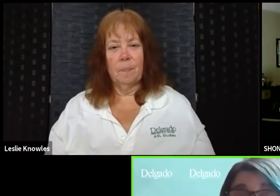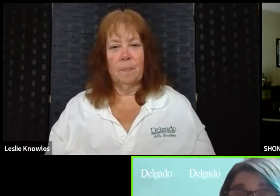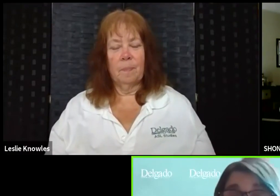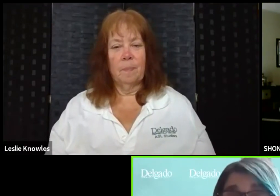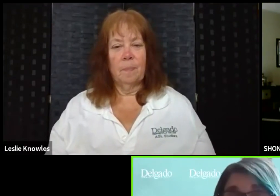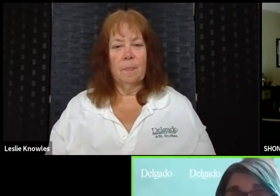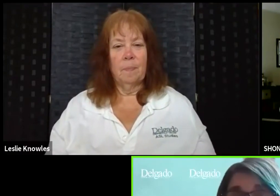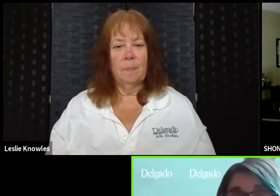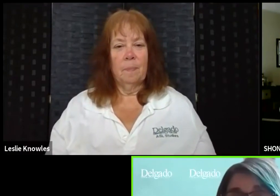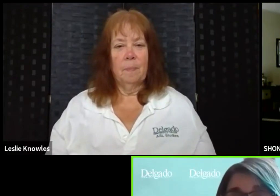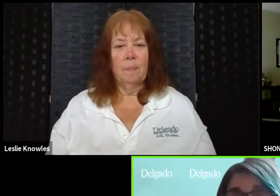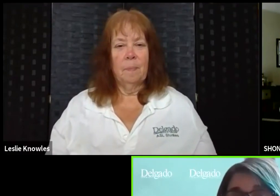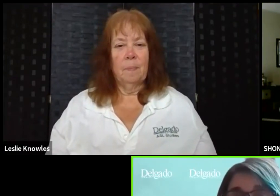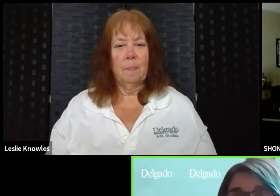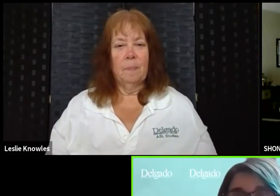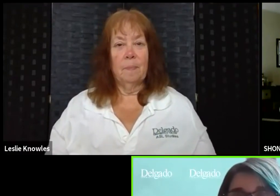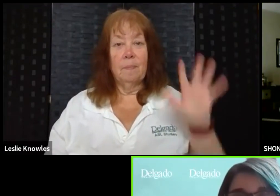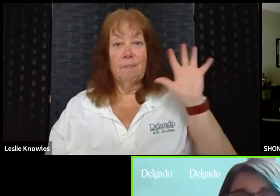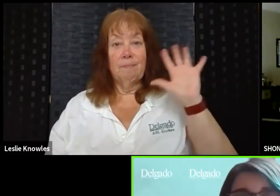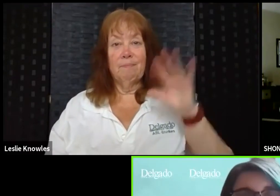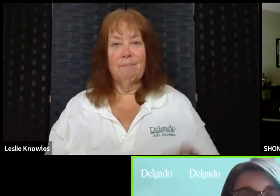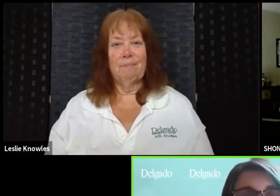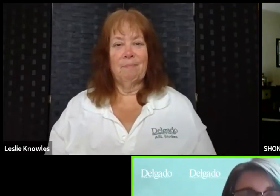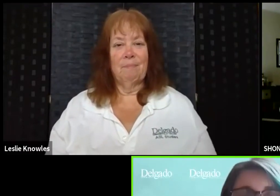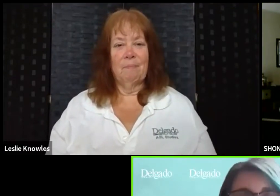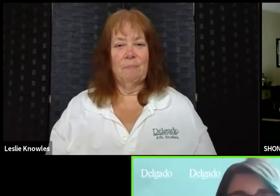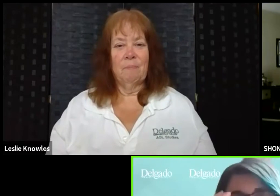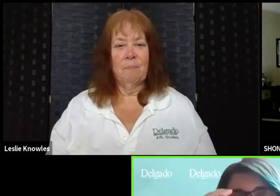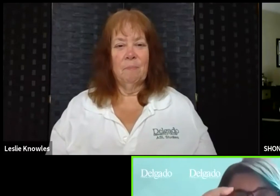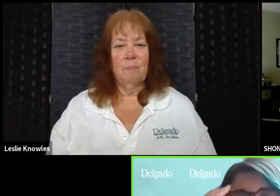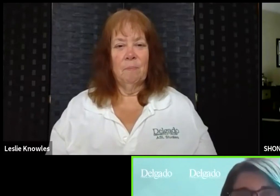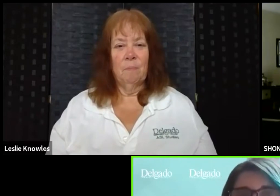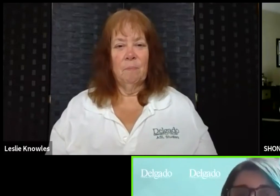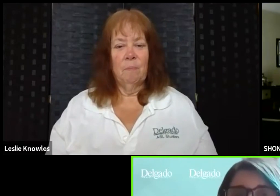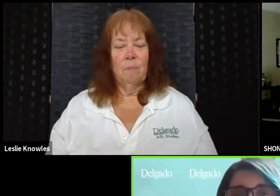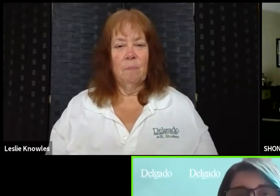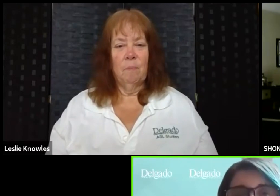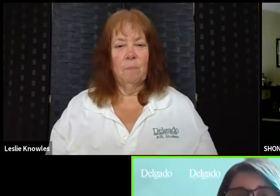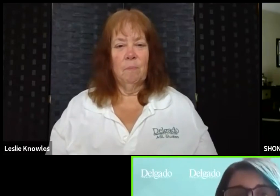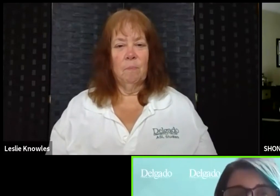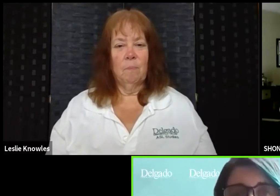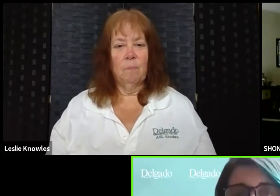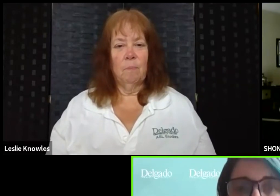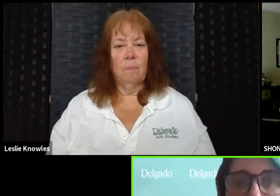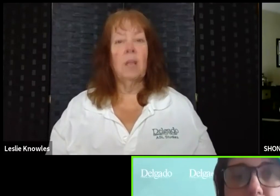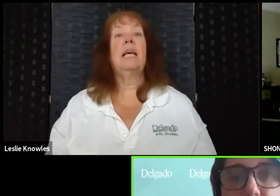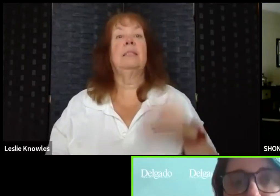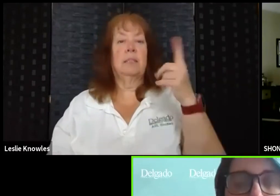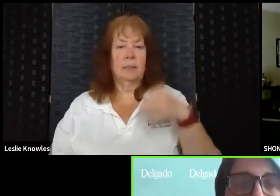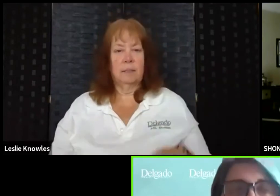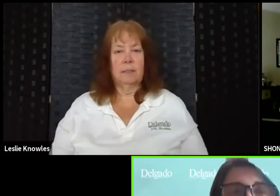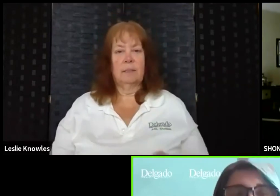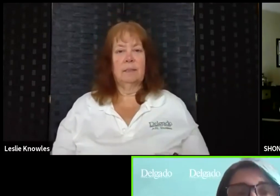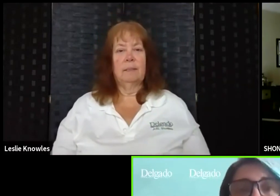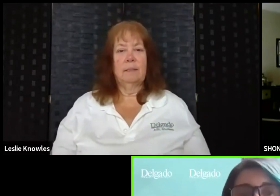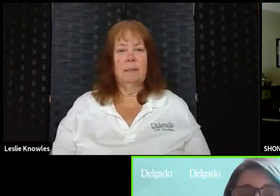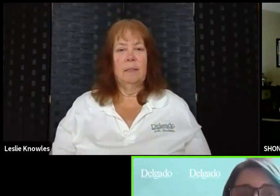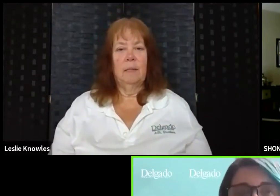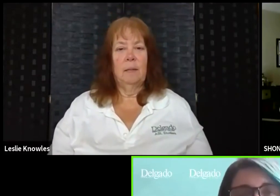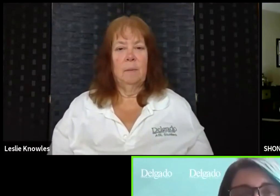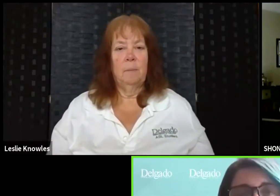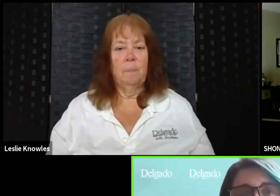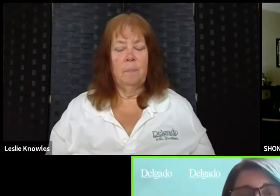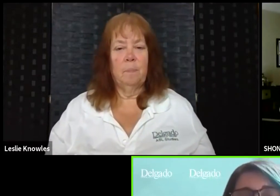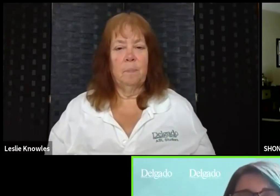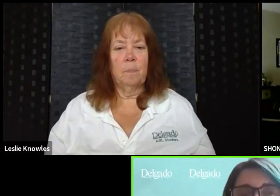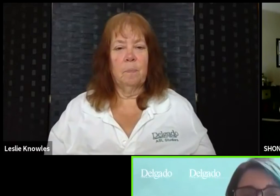Facebook if you're watching with us today. I do have one quick video to show about our foreign languages that we have. We don't have a degree for